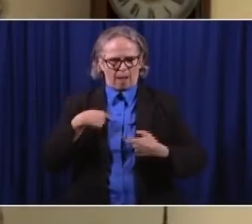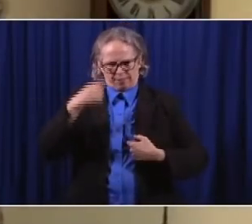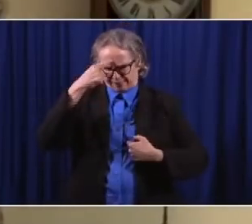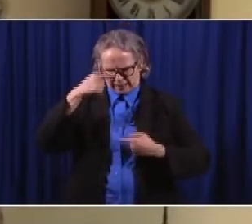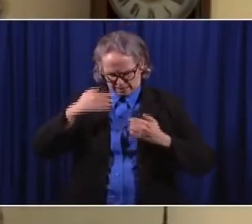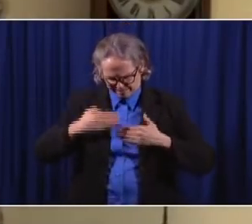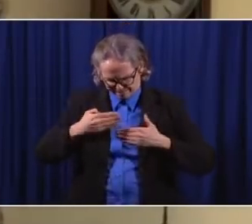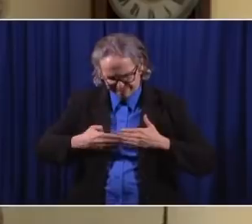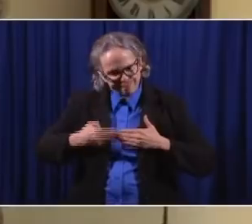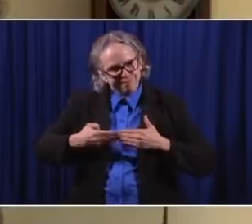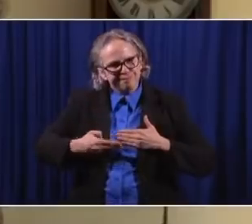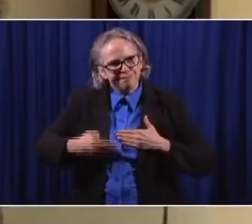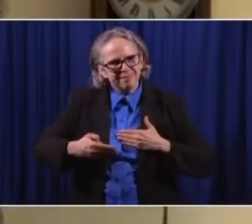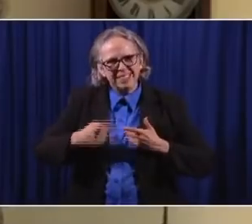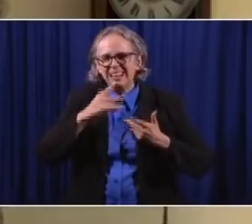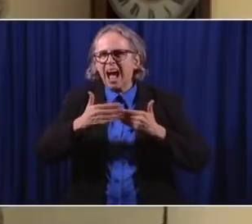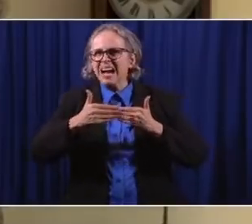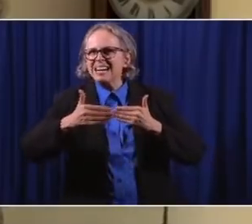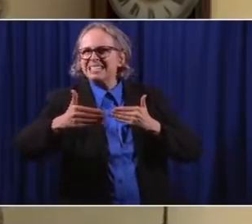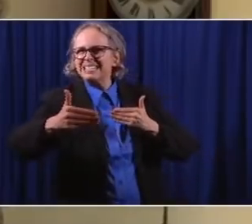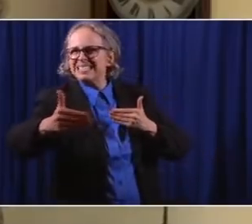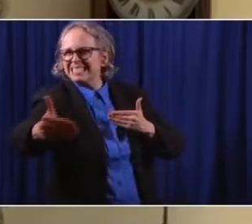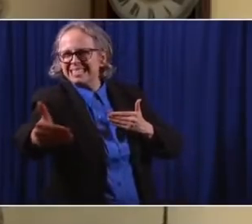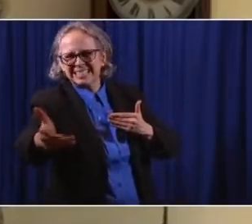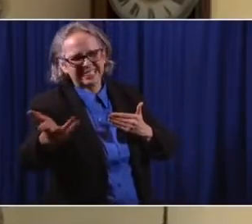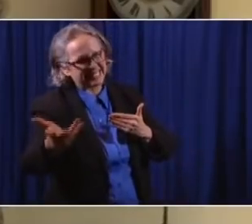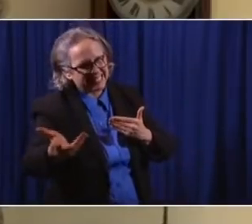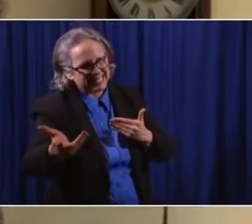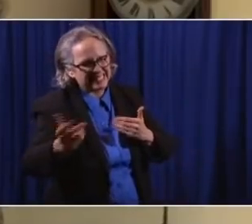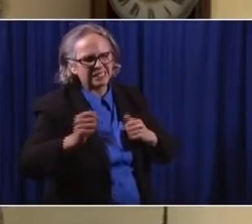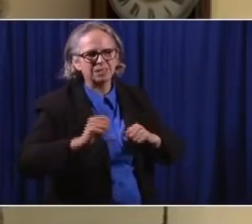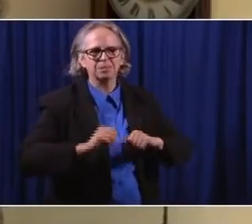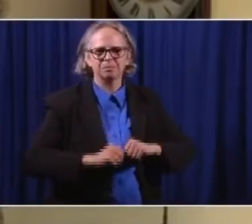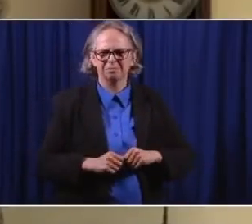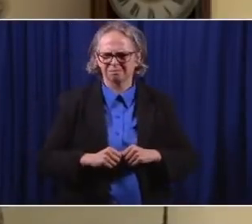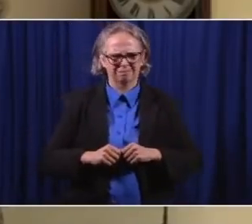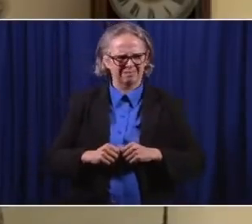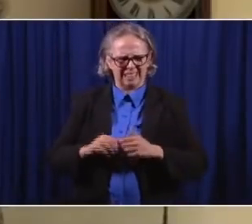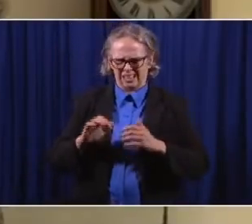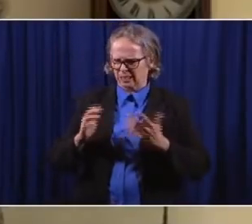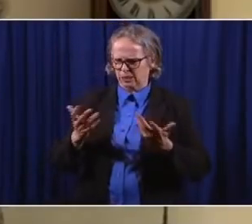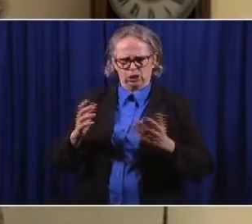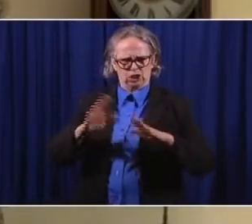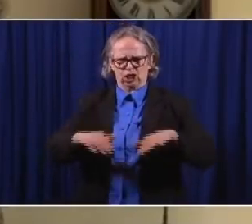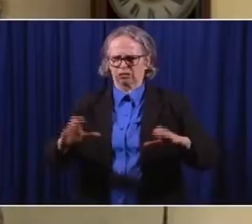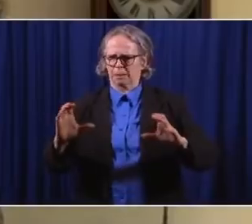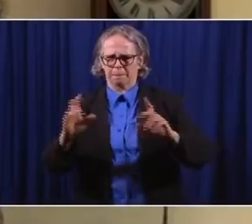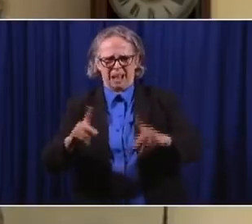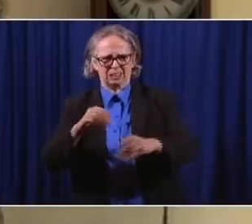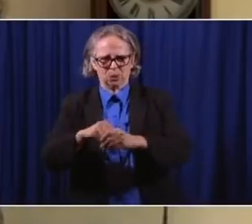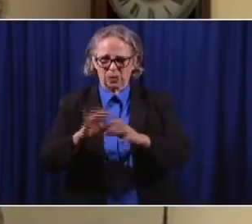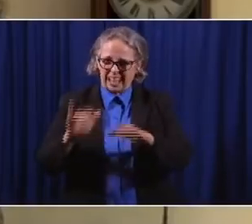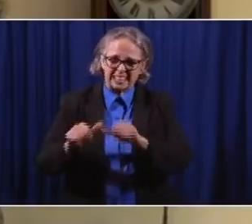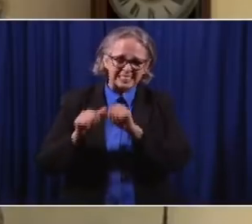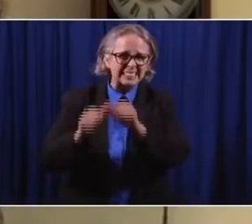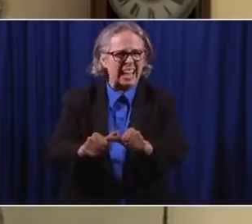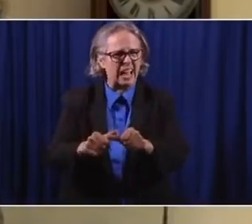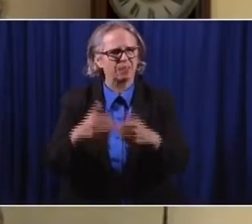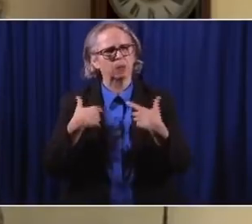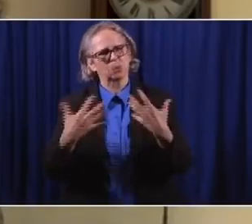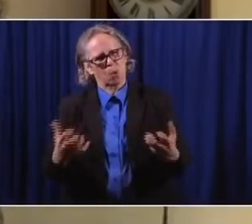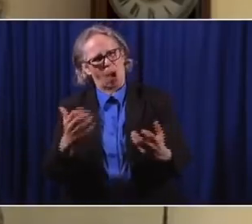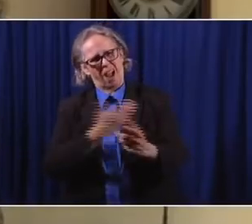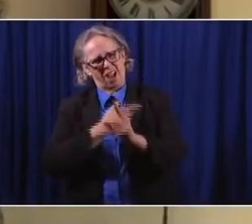we keep as many kids in school as we can? And that's ultimately what the goal is. Next question is from